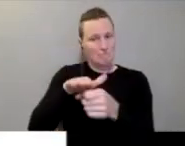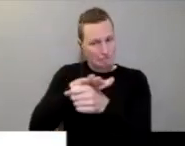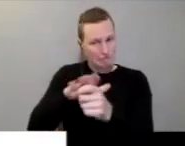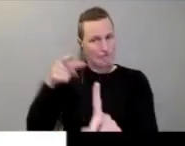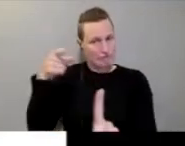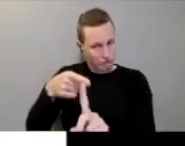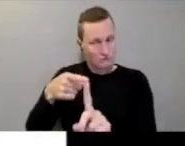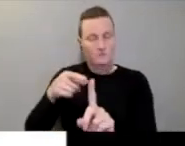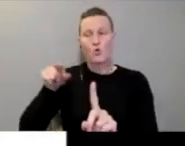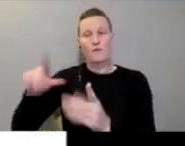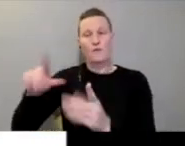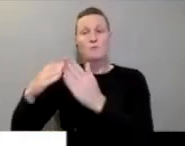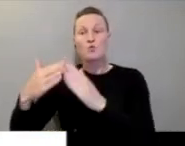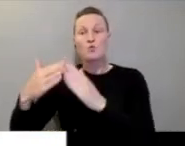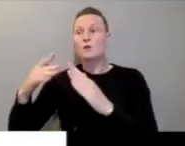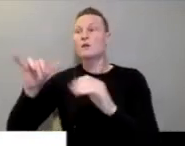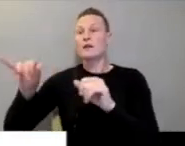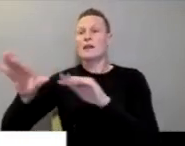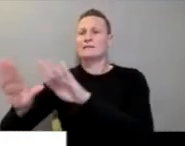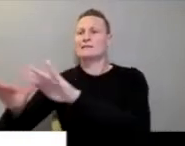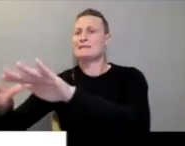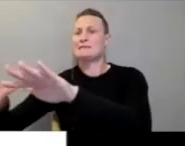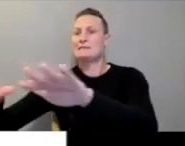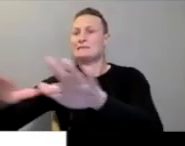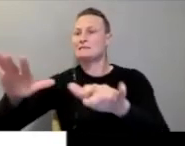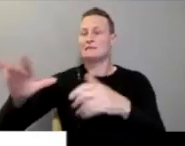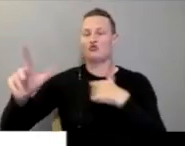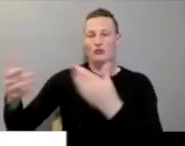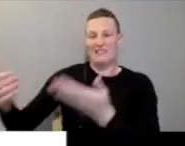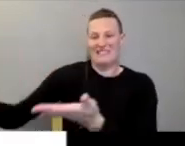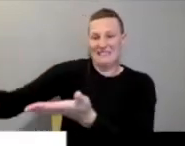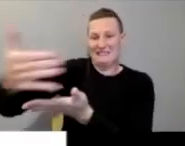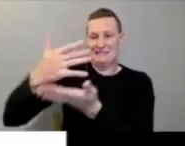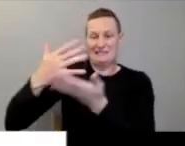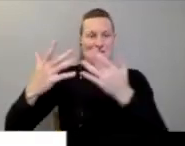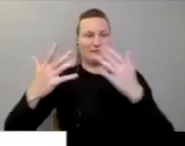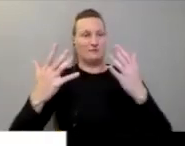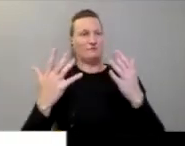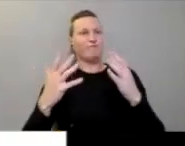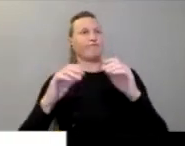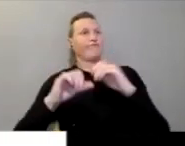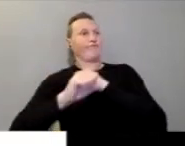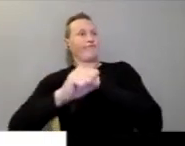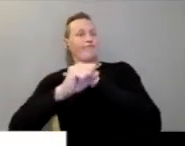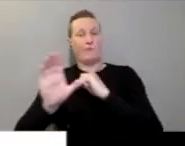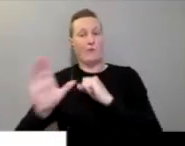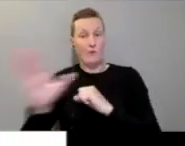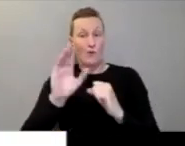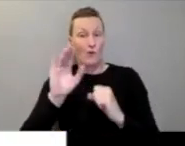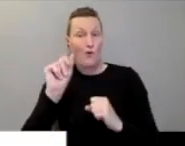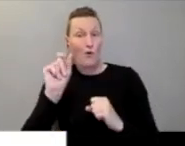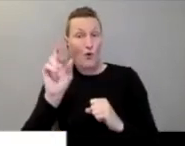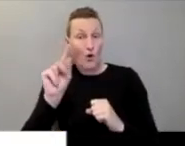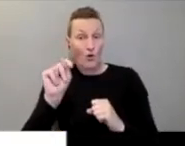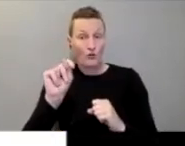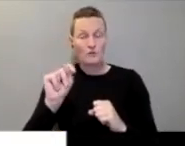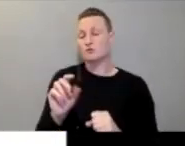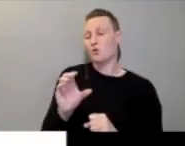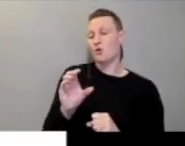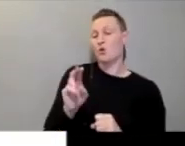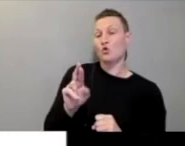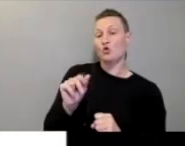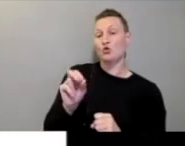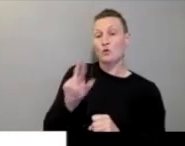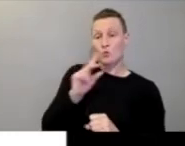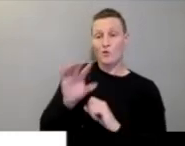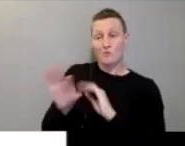of fixing as part of the program, and then allowing these curators to really develop a program at each of the hubs that has its own sort